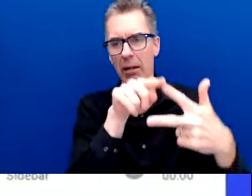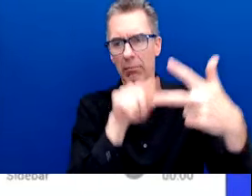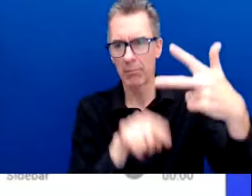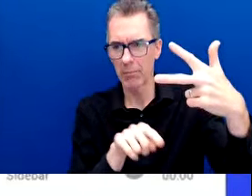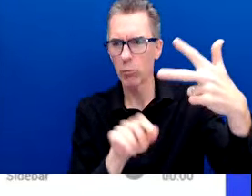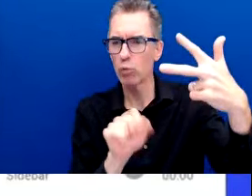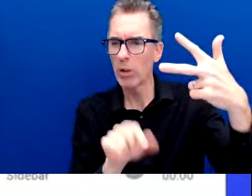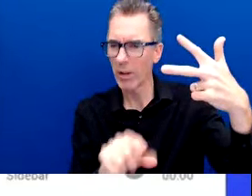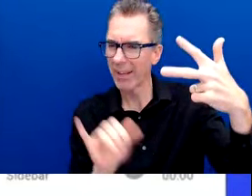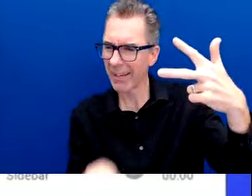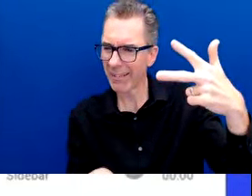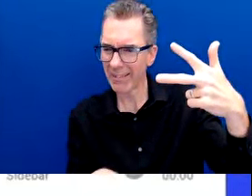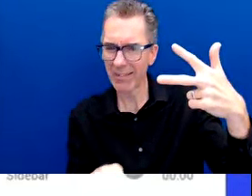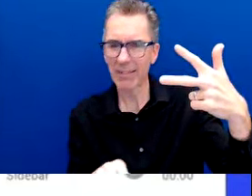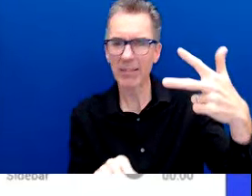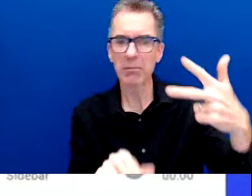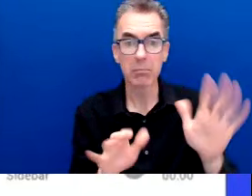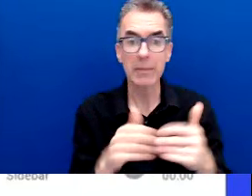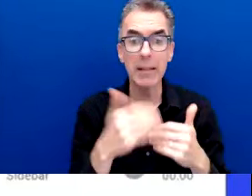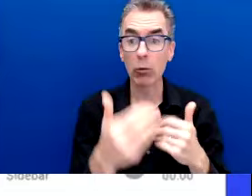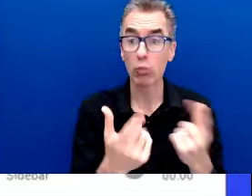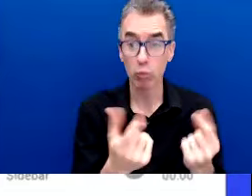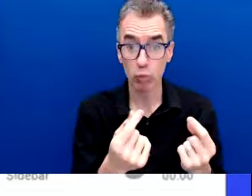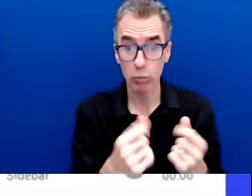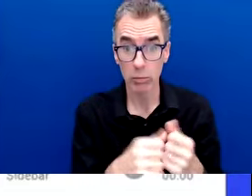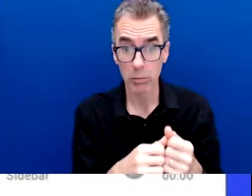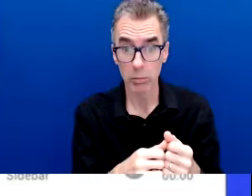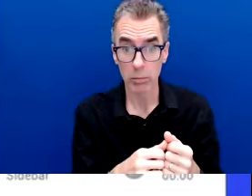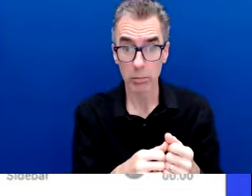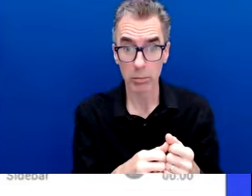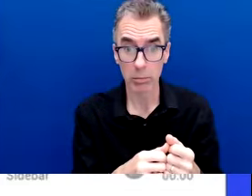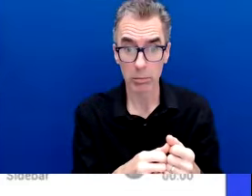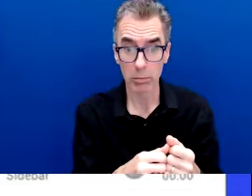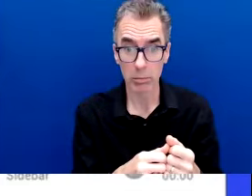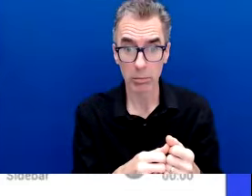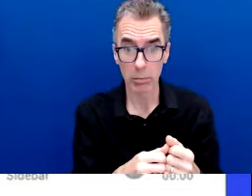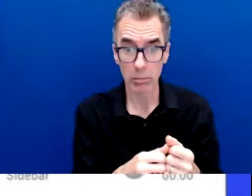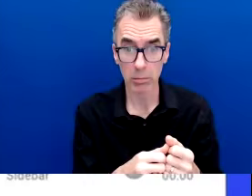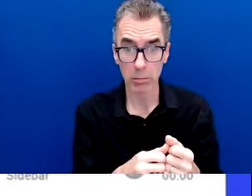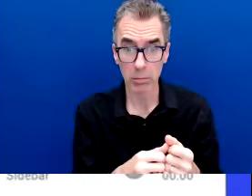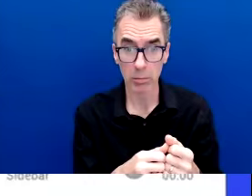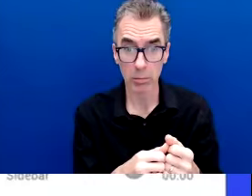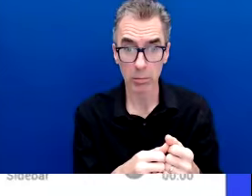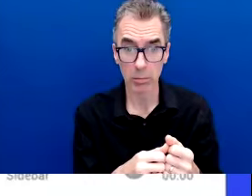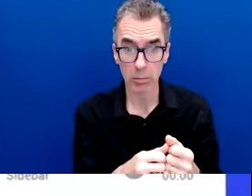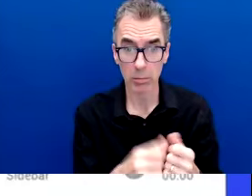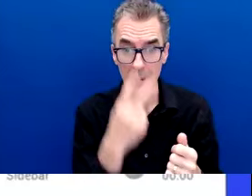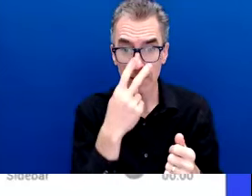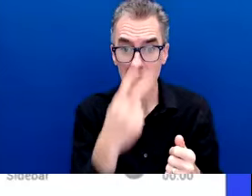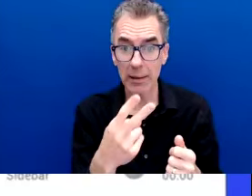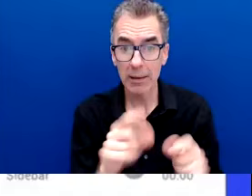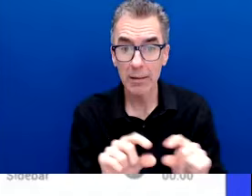can do a couple things at this point. I can, in the middle of this interaction box, I see add